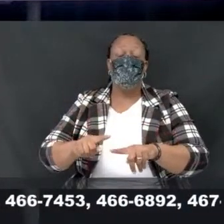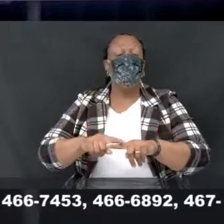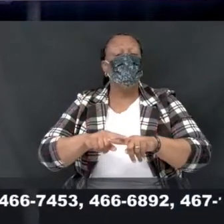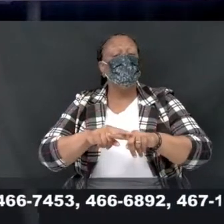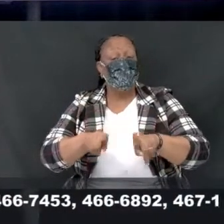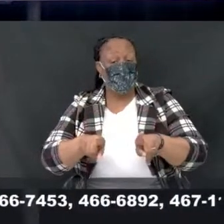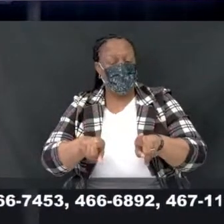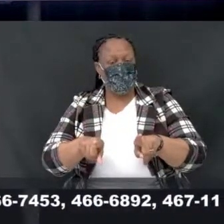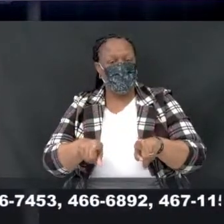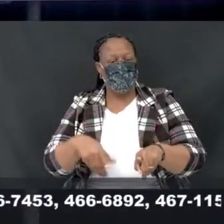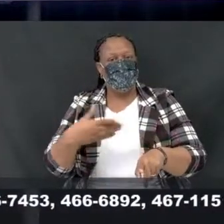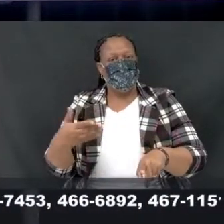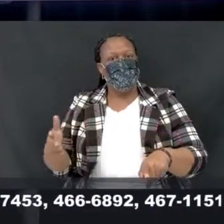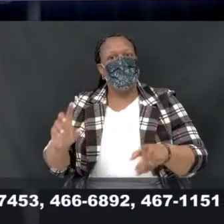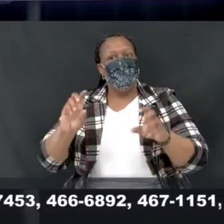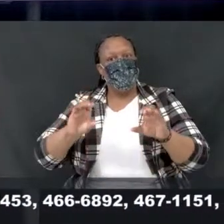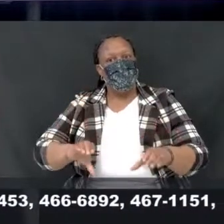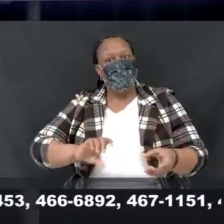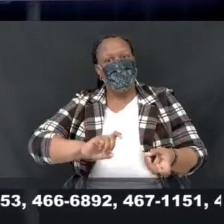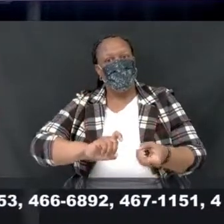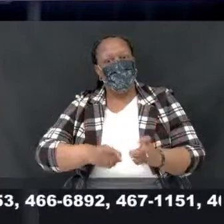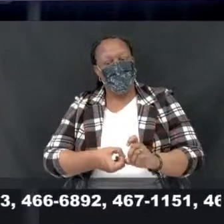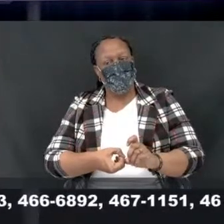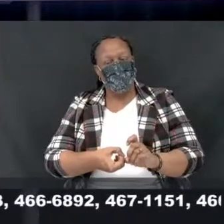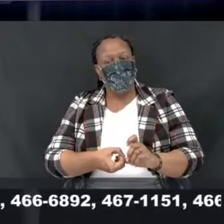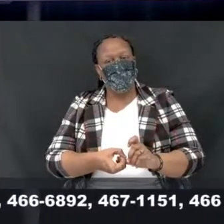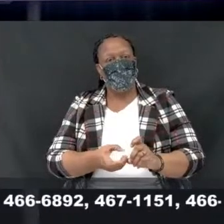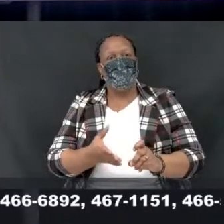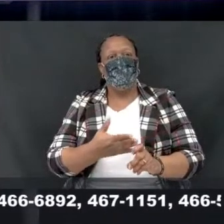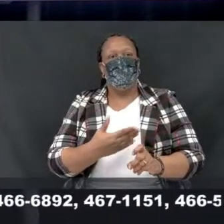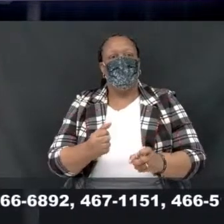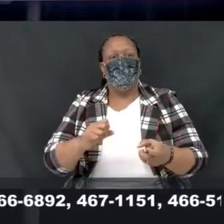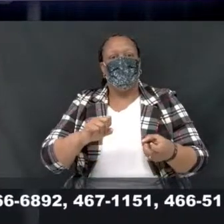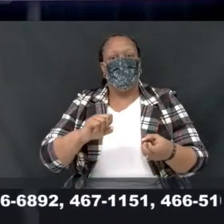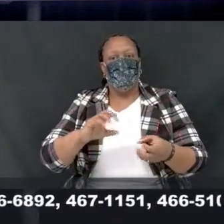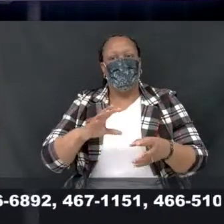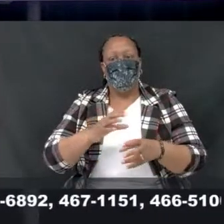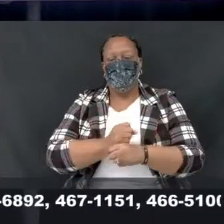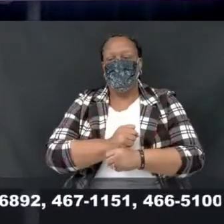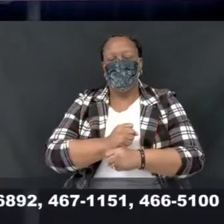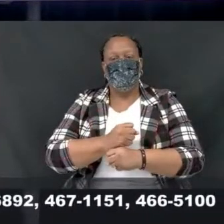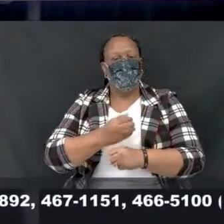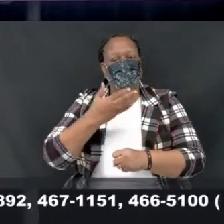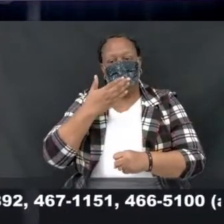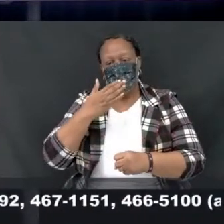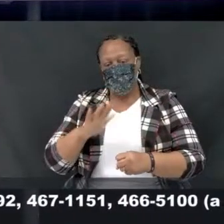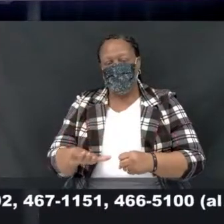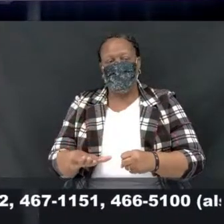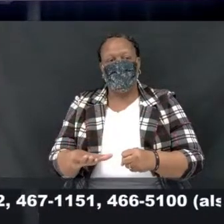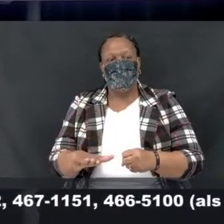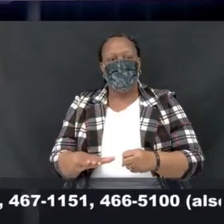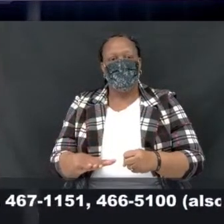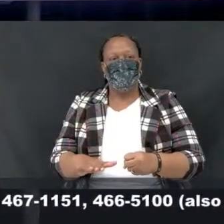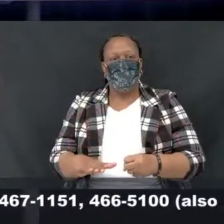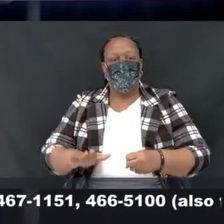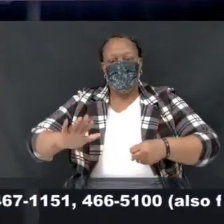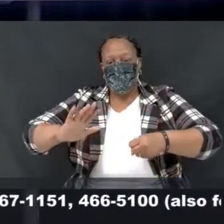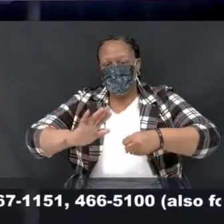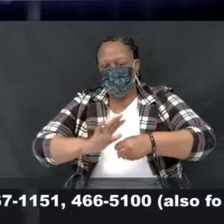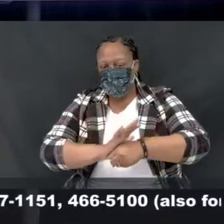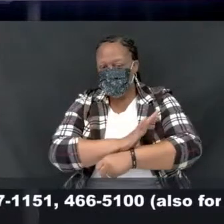things can quickly change and get out of hand. An overcrowded building can lead to civil or